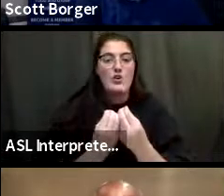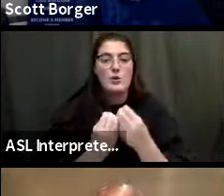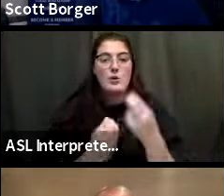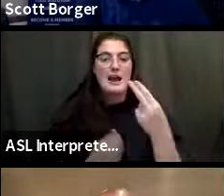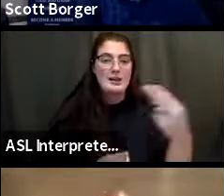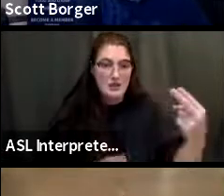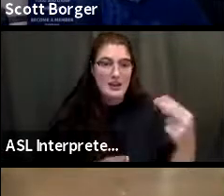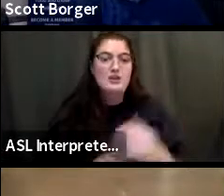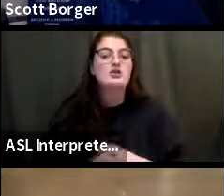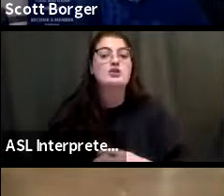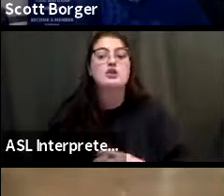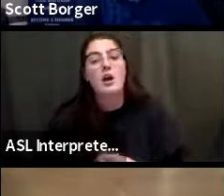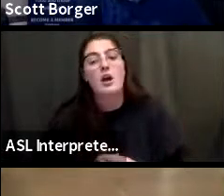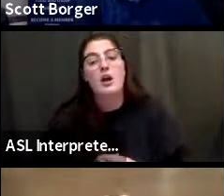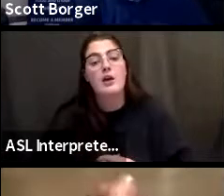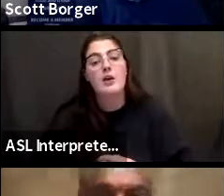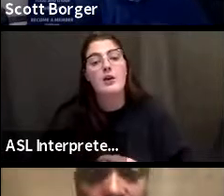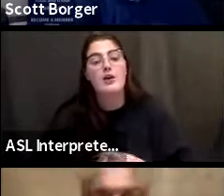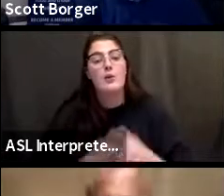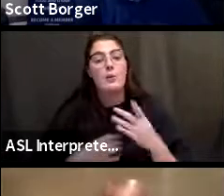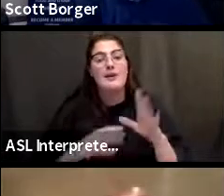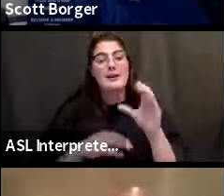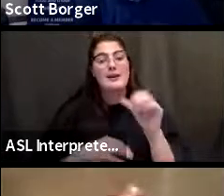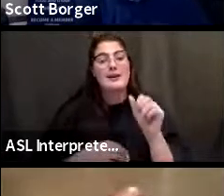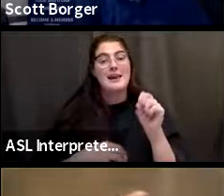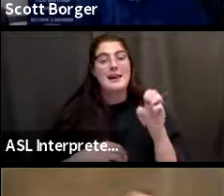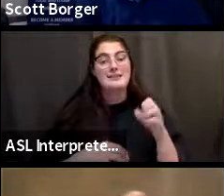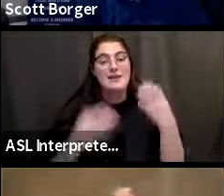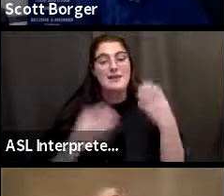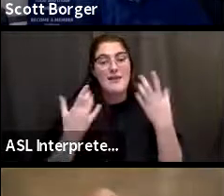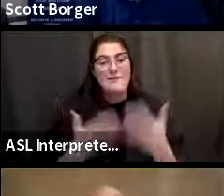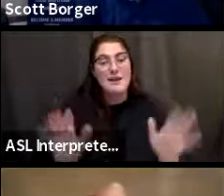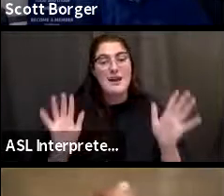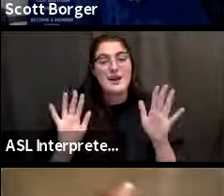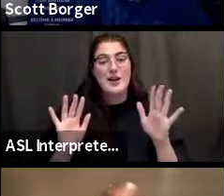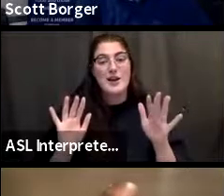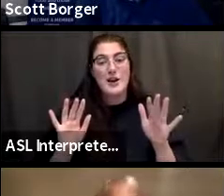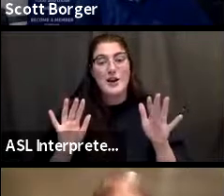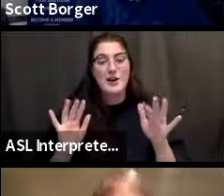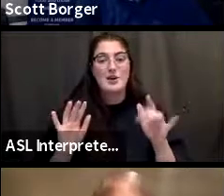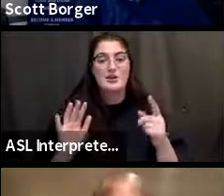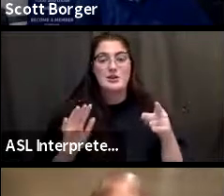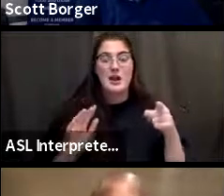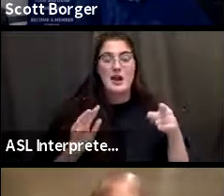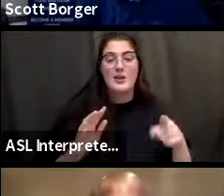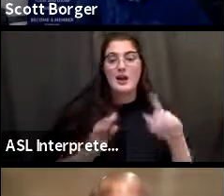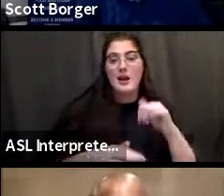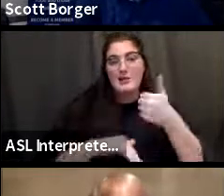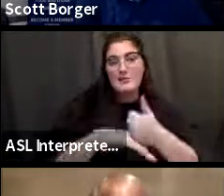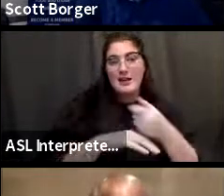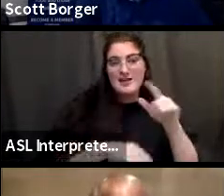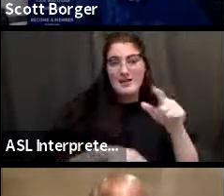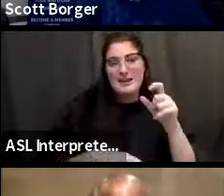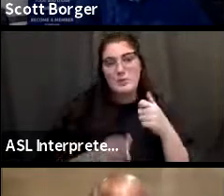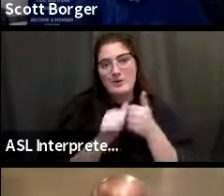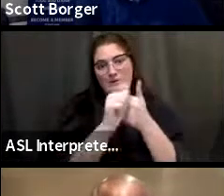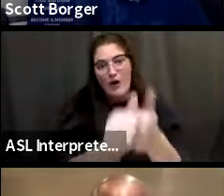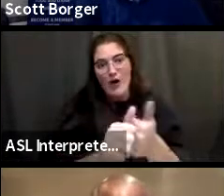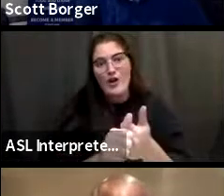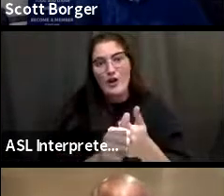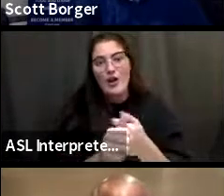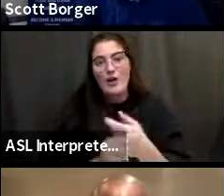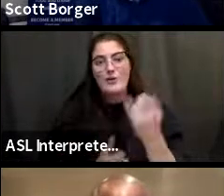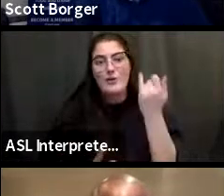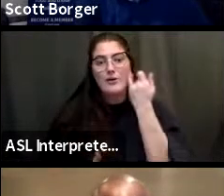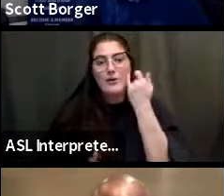Hearings. Once those cases are adjudicated, the decision is what we'll have to abide by. When you come